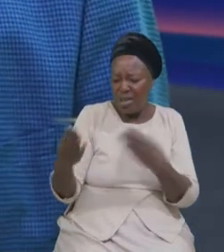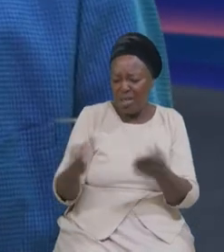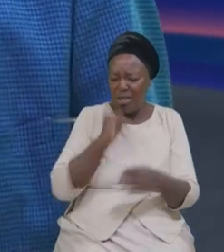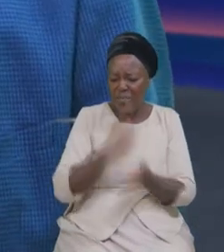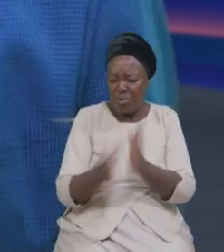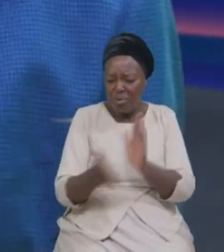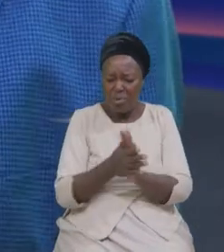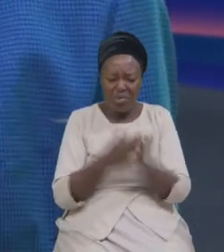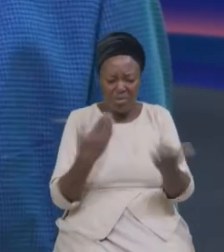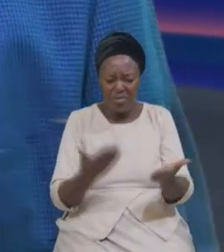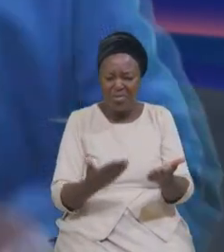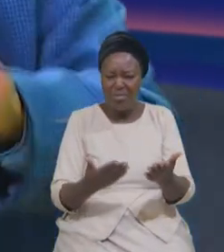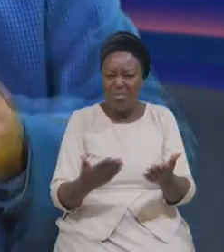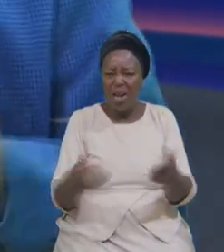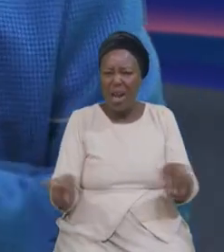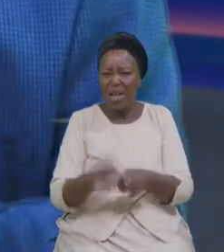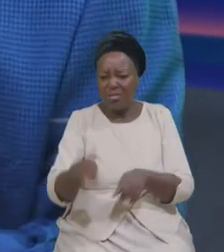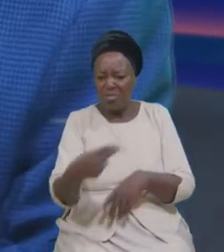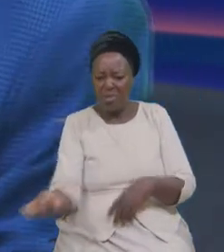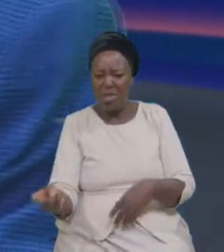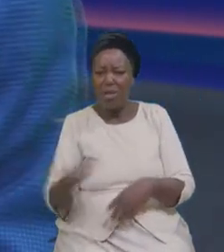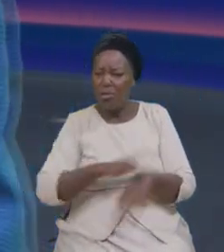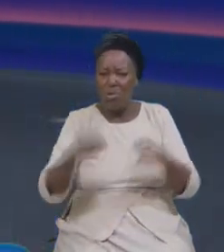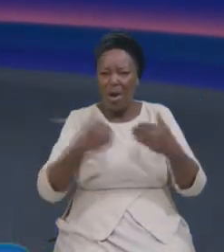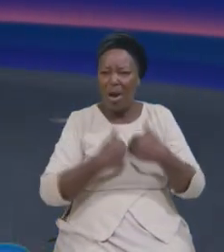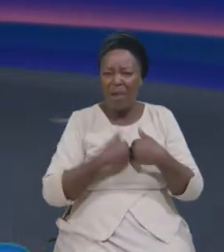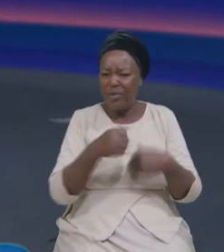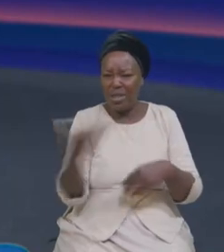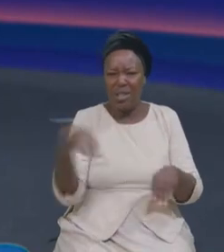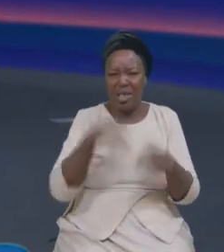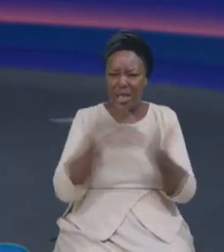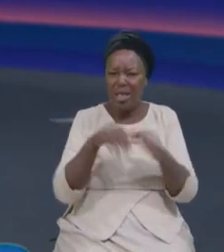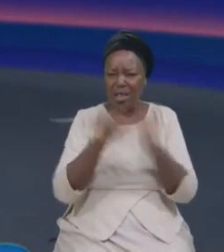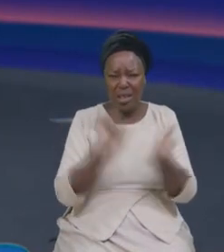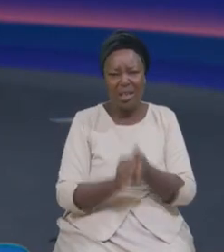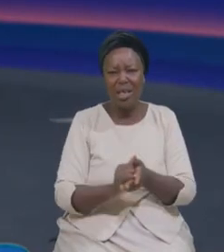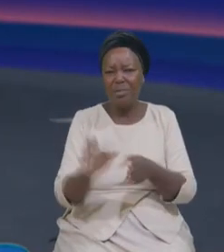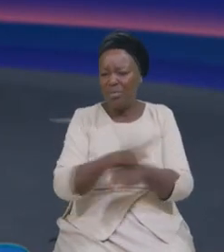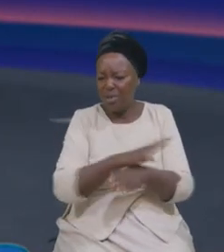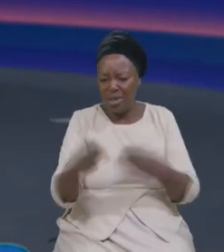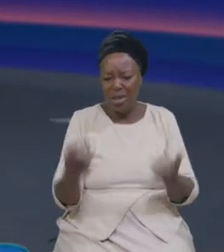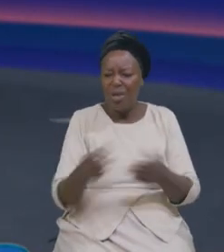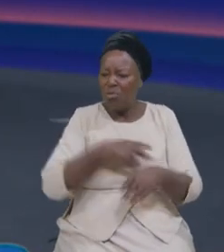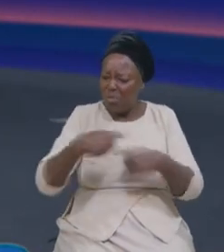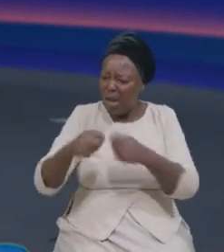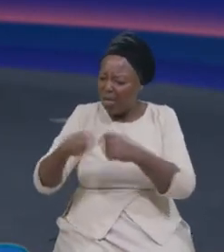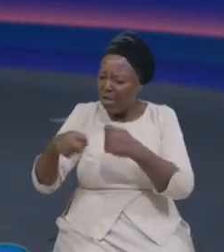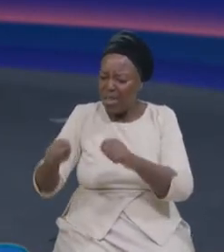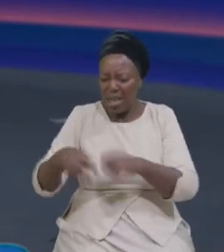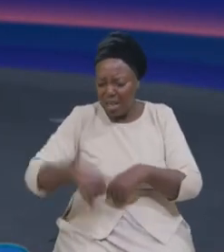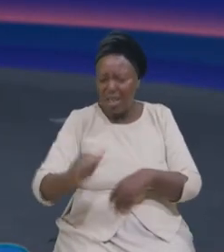don't know where to go, where to turn, because of that continual sorrow. I'm talking about problems that